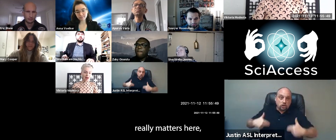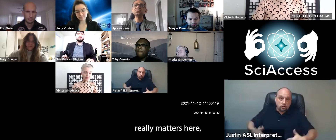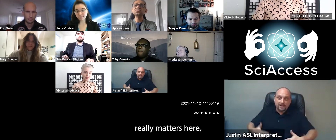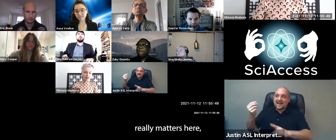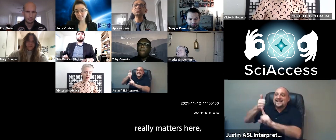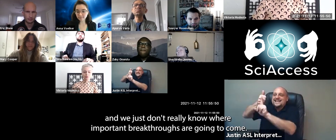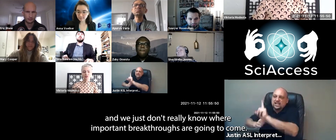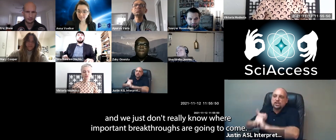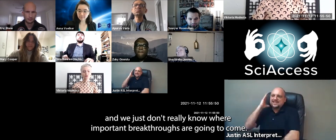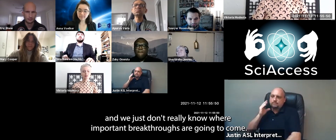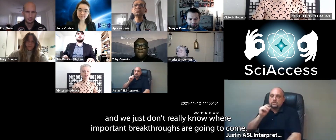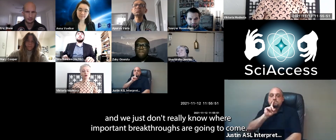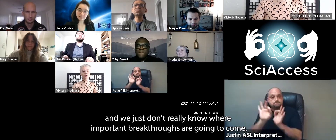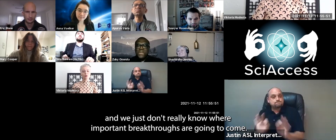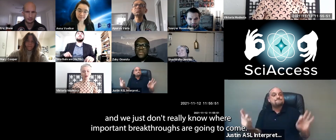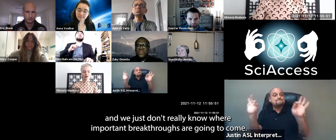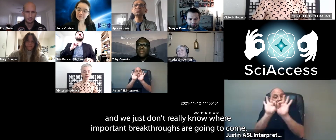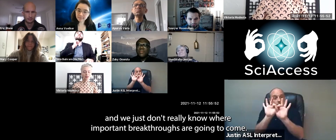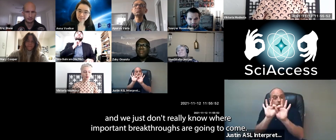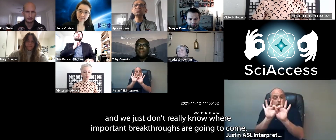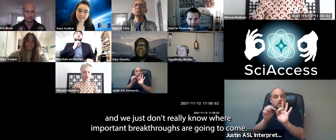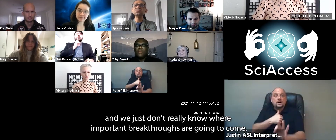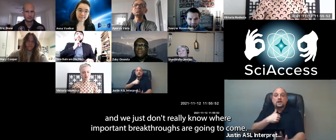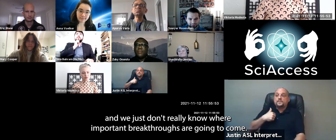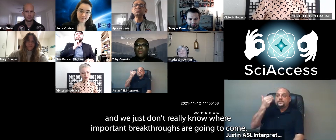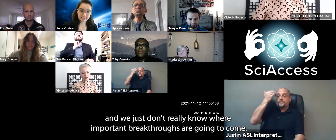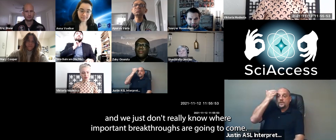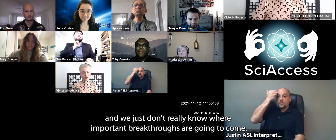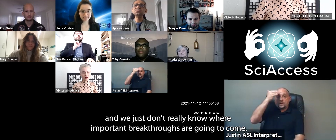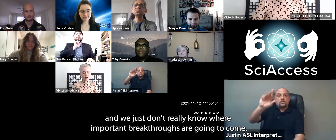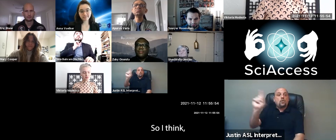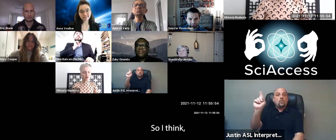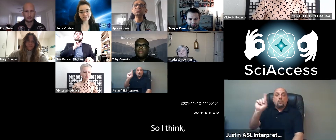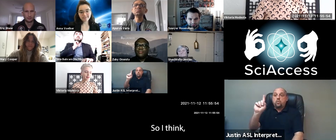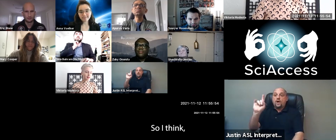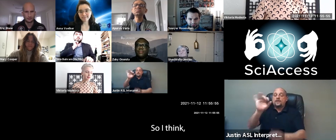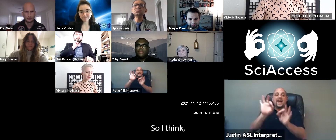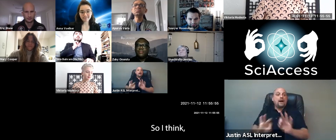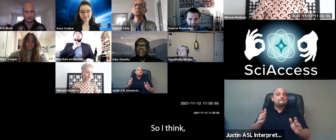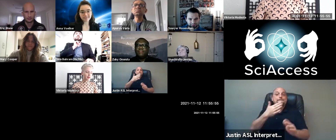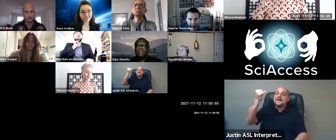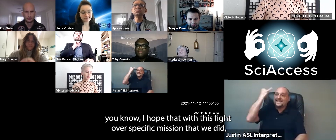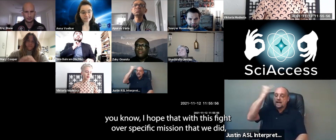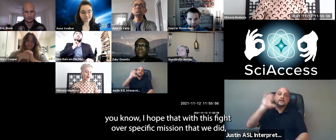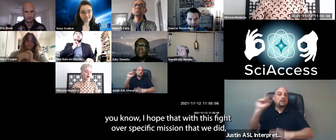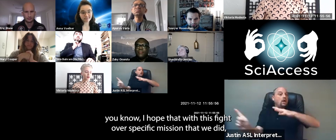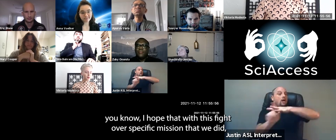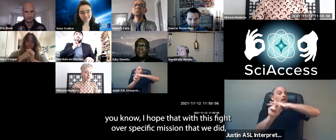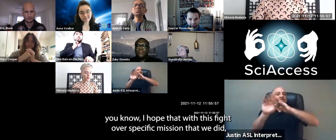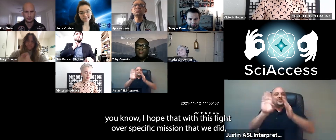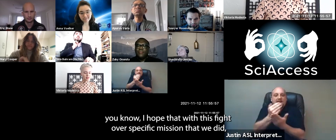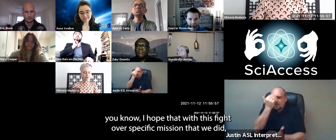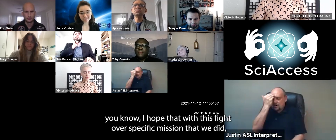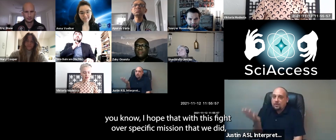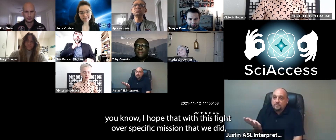really matters here. And we just don't really know where important breakthroughs are going to come. So I think, I hope